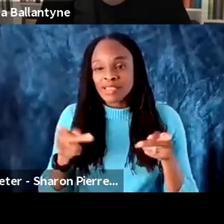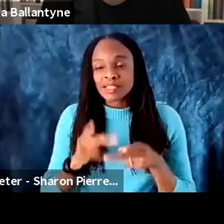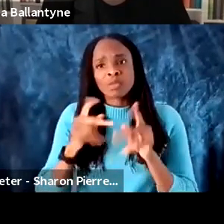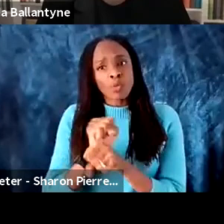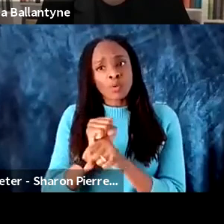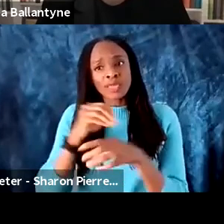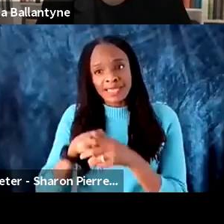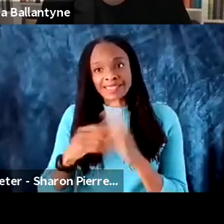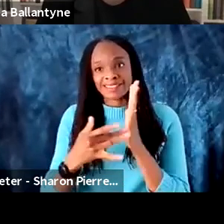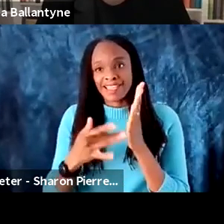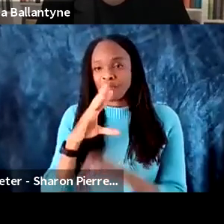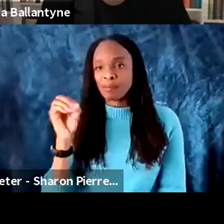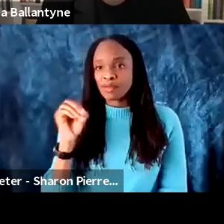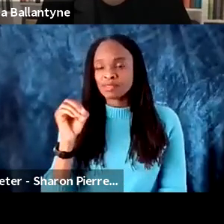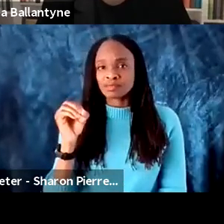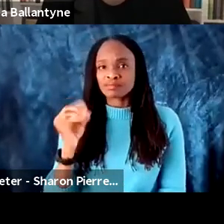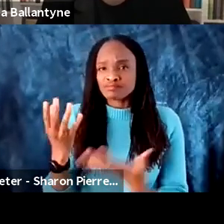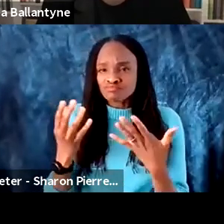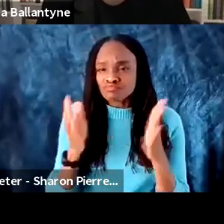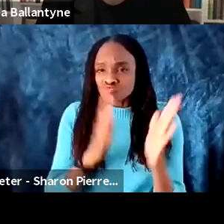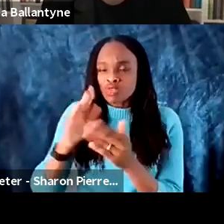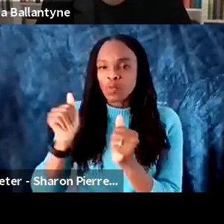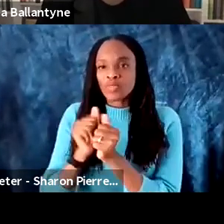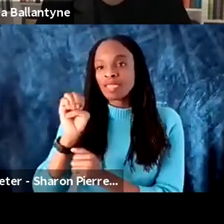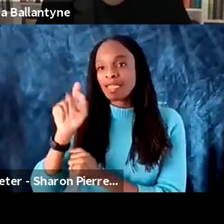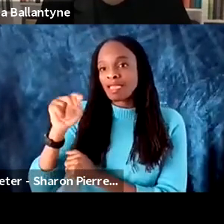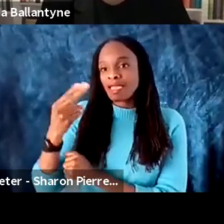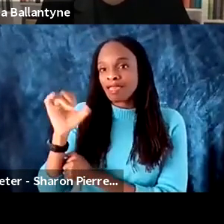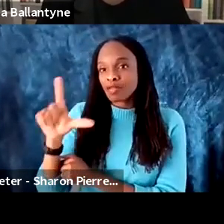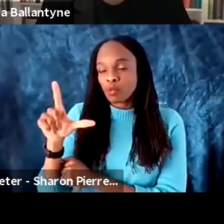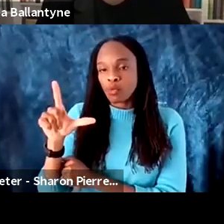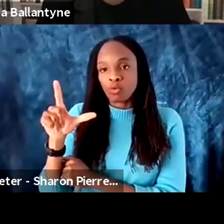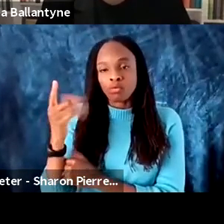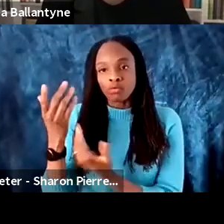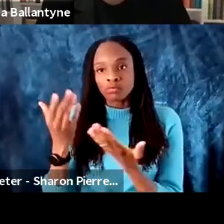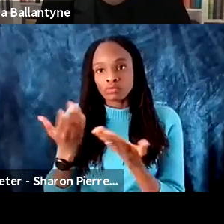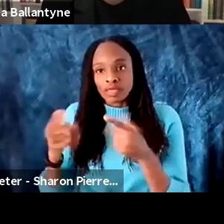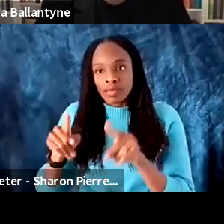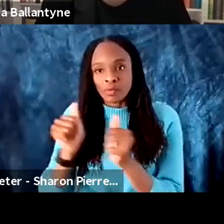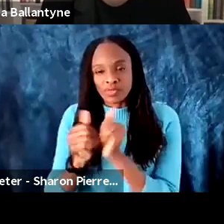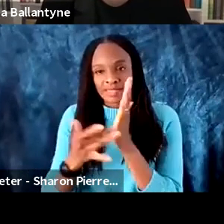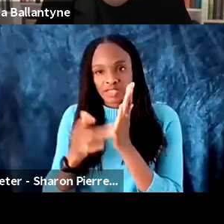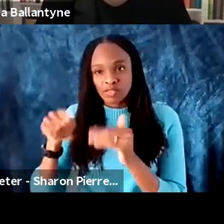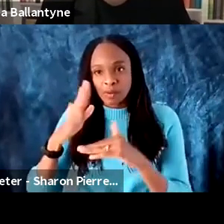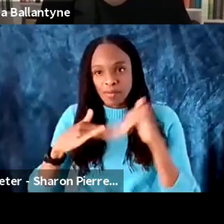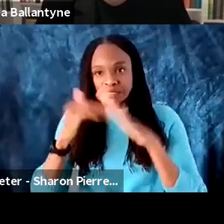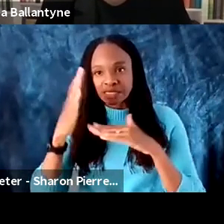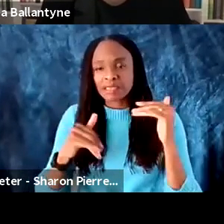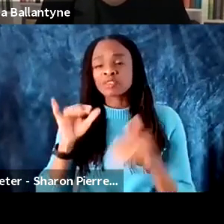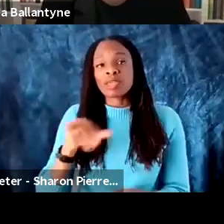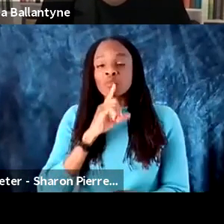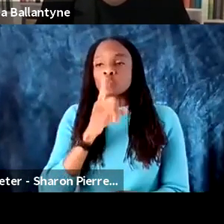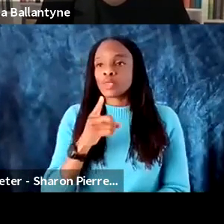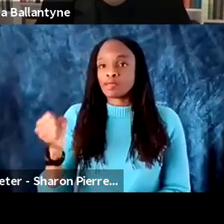working inside tech companies organizing around the ethical implications of the technology that they're building. And I think that that really puts us in a